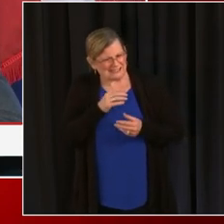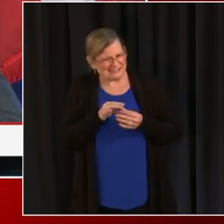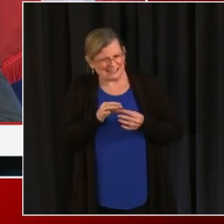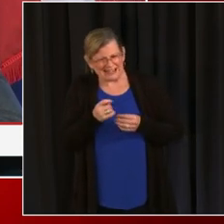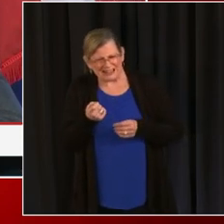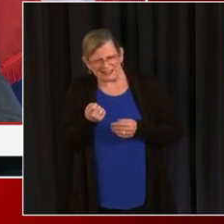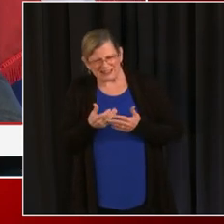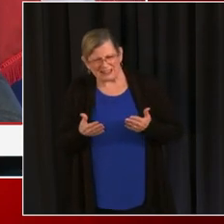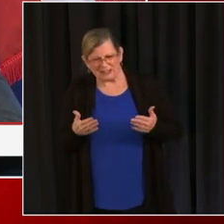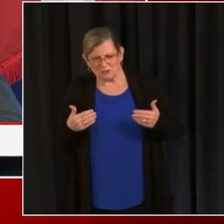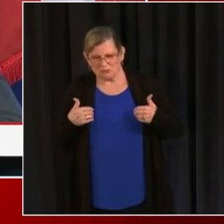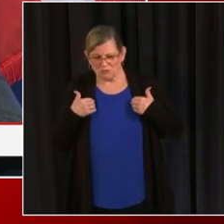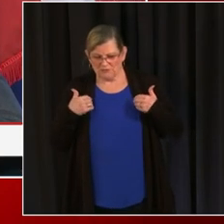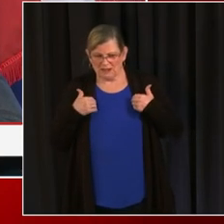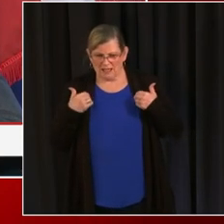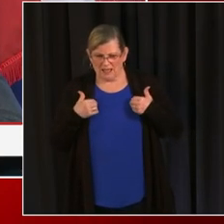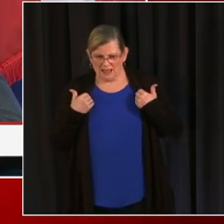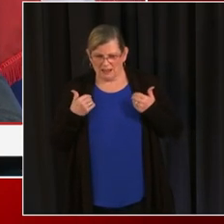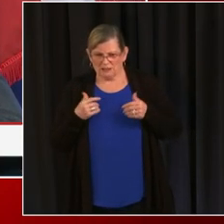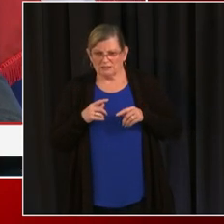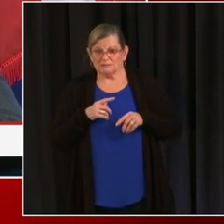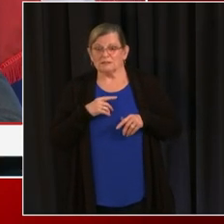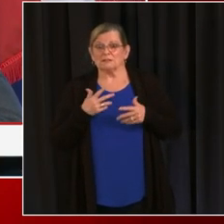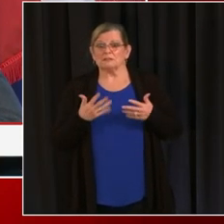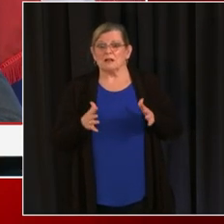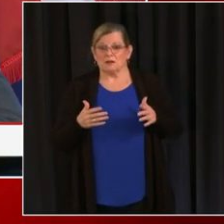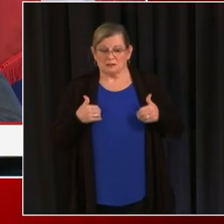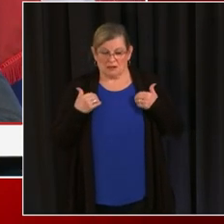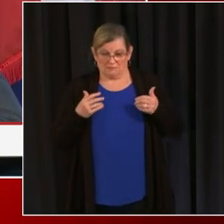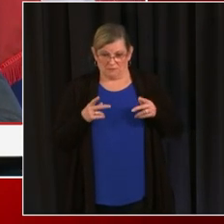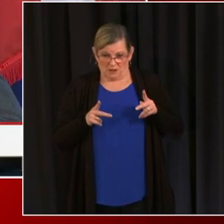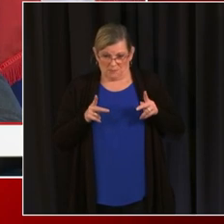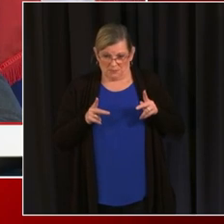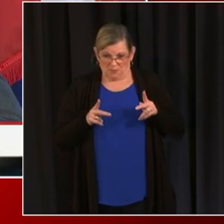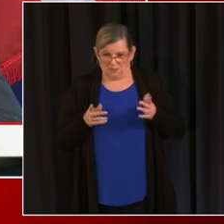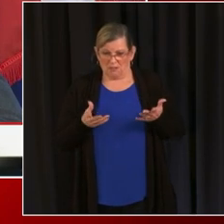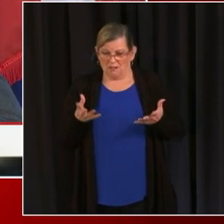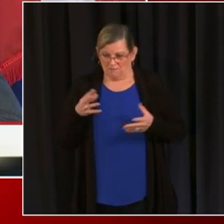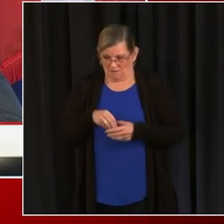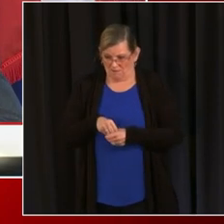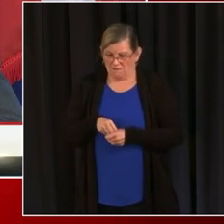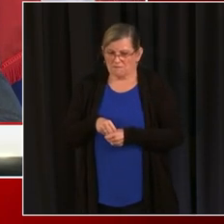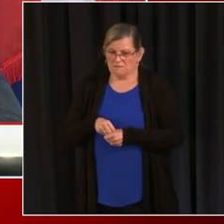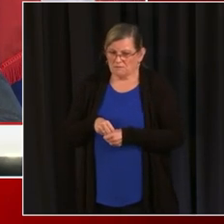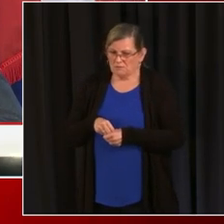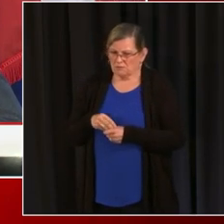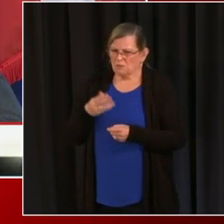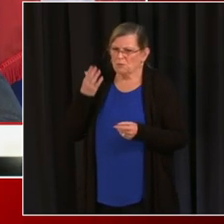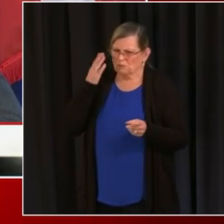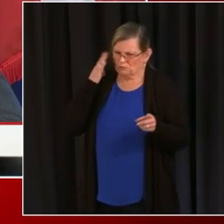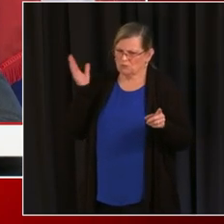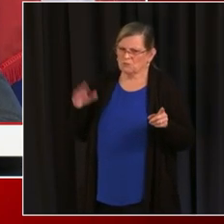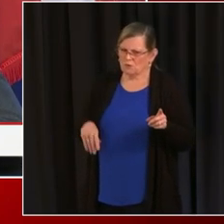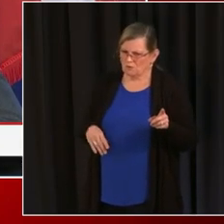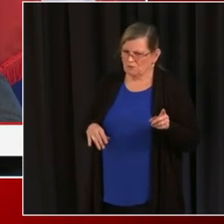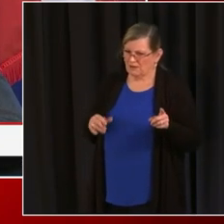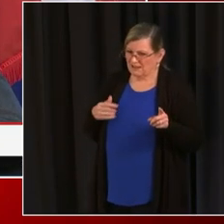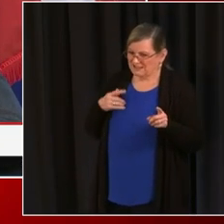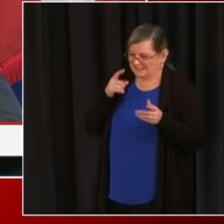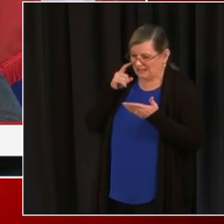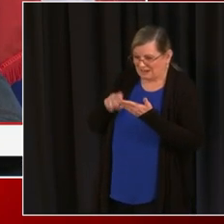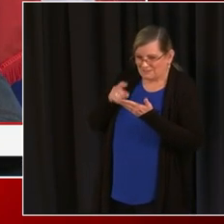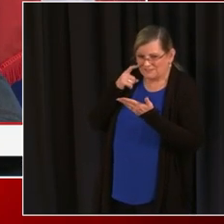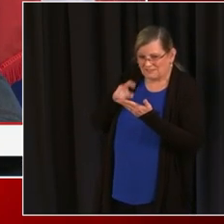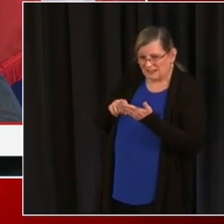when it comes to juvenile crime. But when we have young people involved, we want to know if we